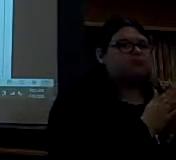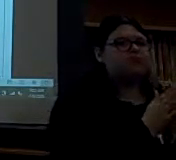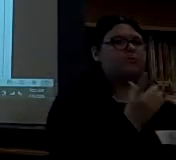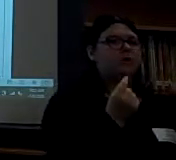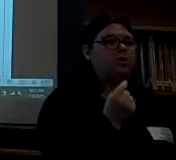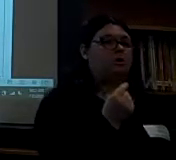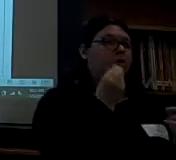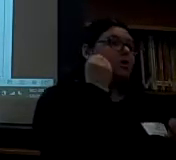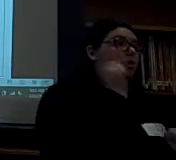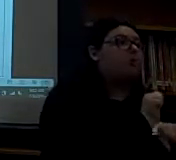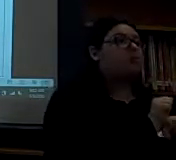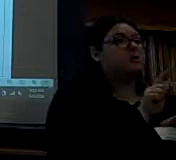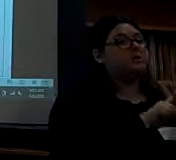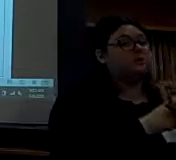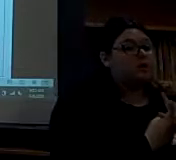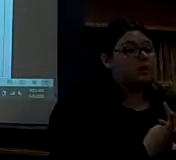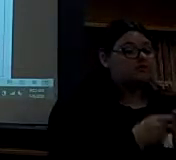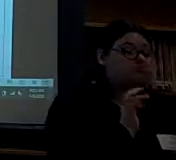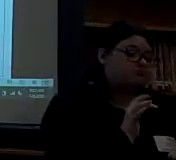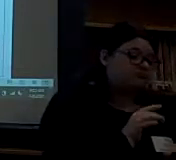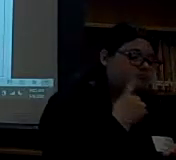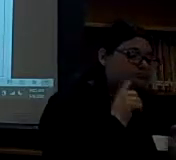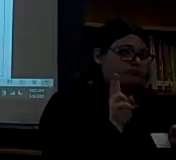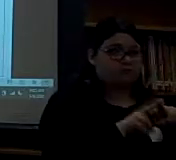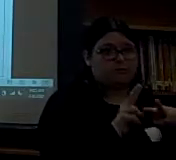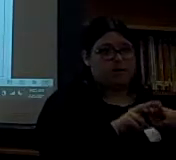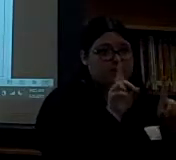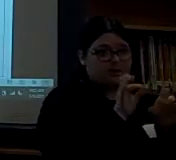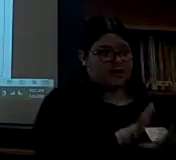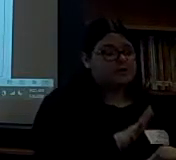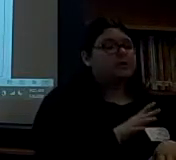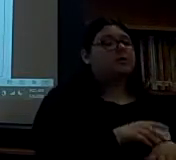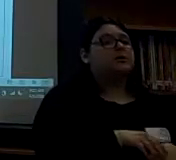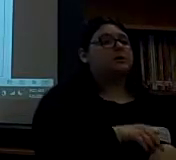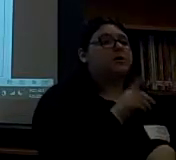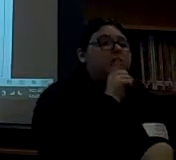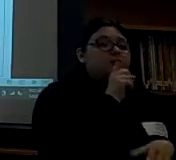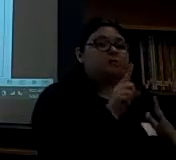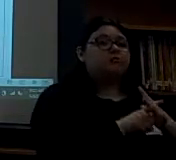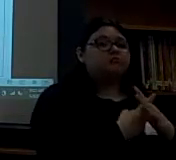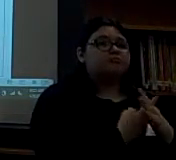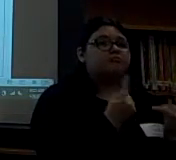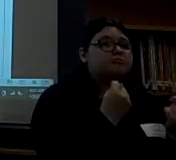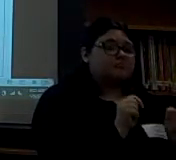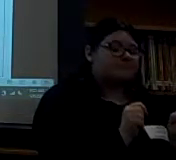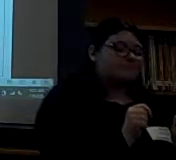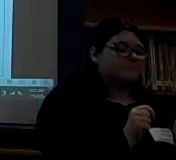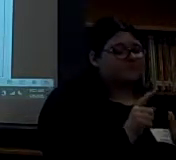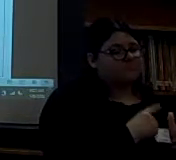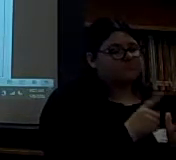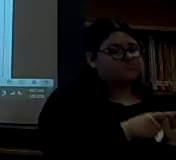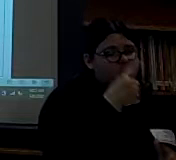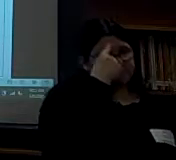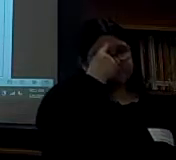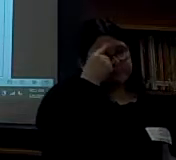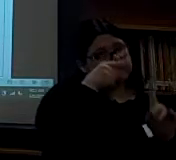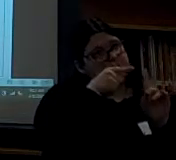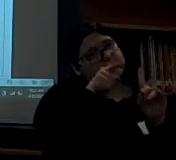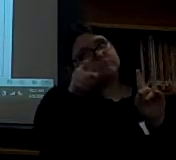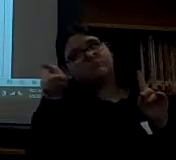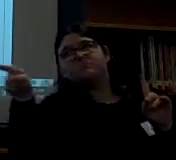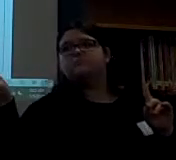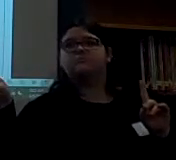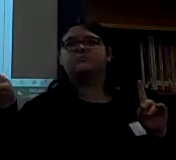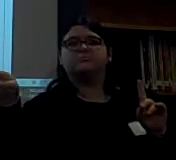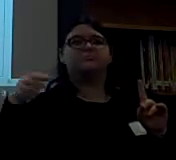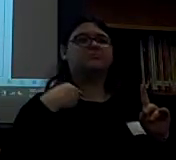their homework, maybe they're doing studying for a vocabulary test, and they really do start to, they try to do it, but then their minds start to wander. And by